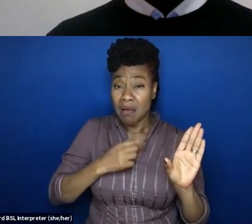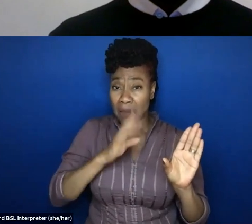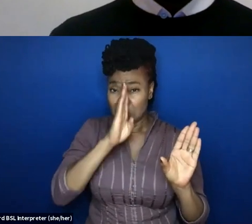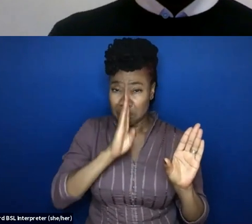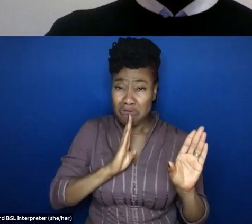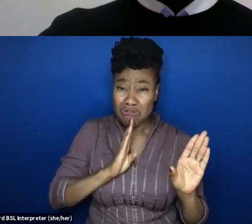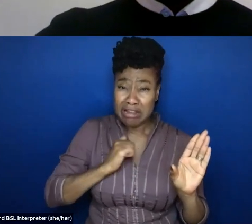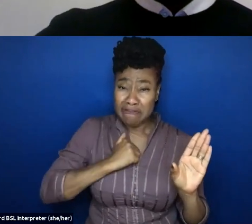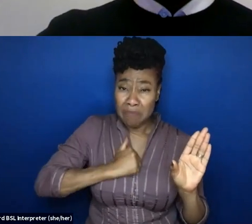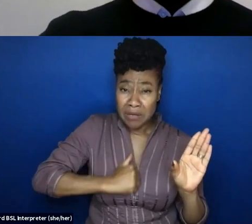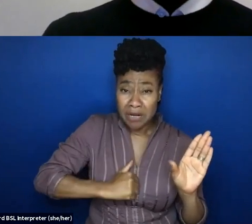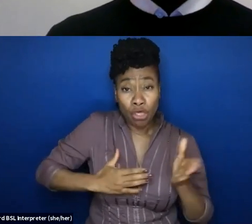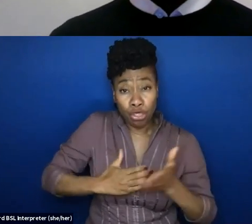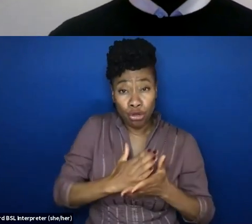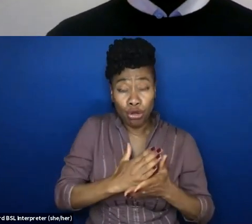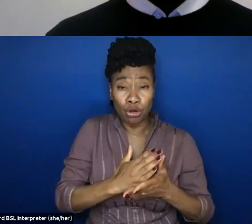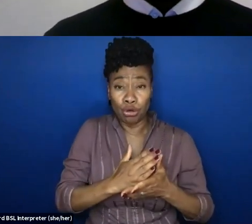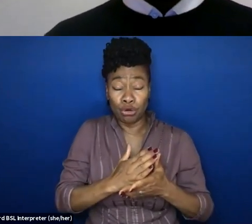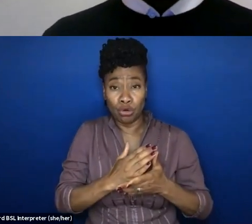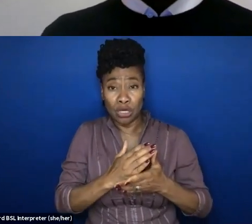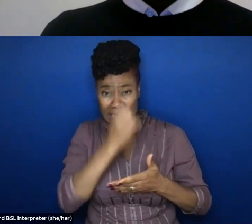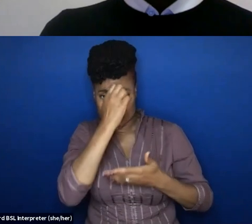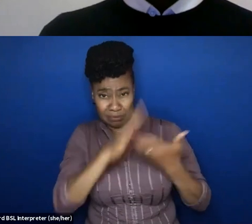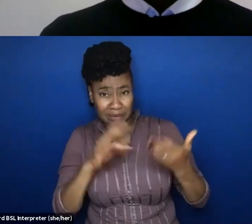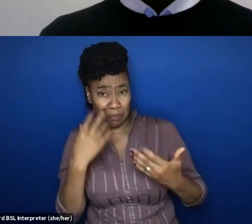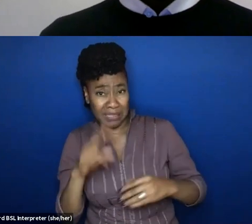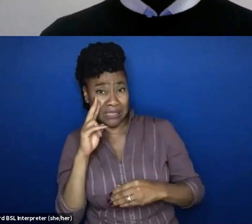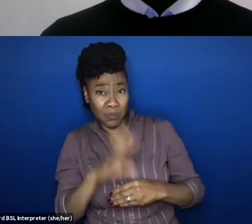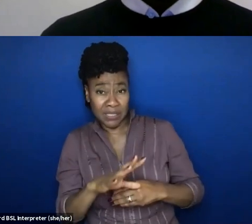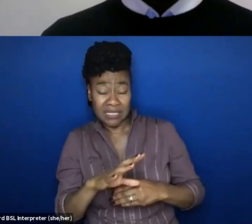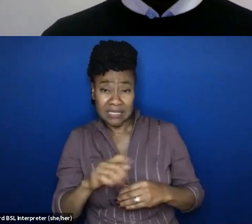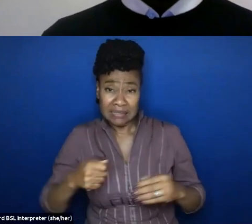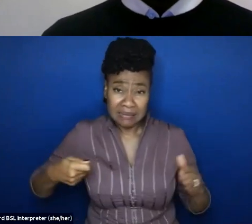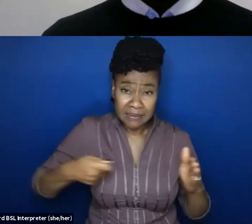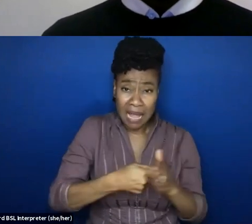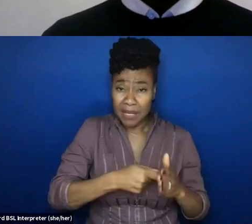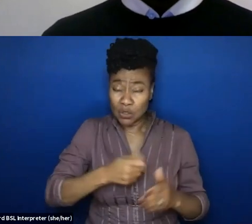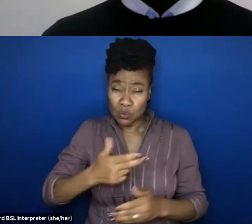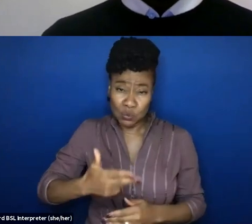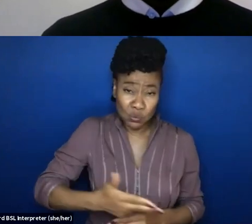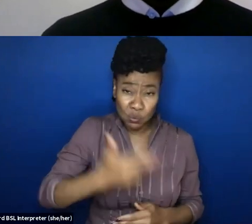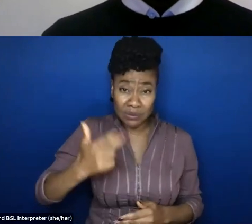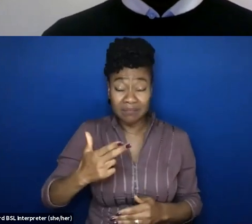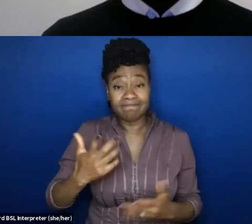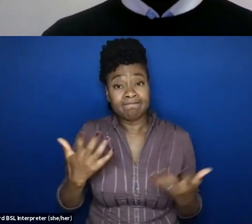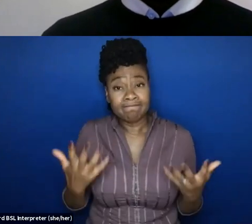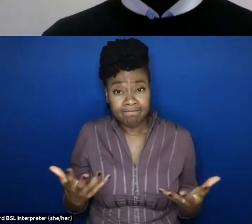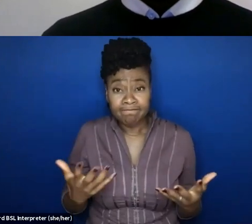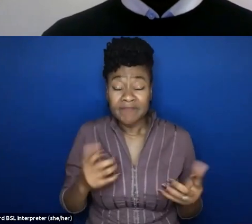stabbings, shootings, and these are all issues that are rampant in the Black